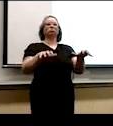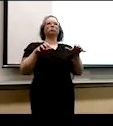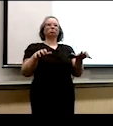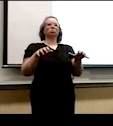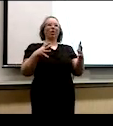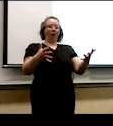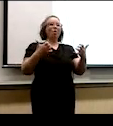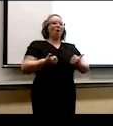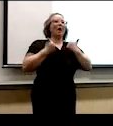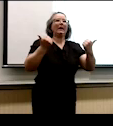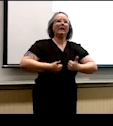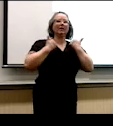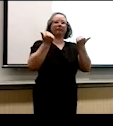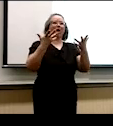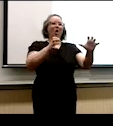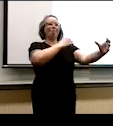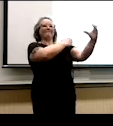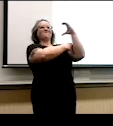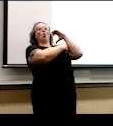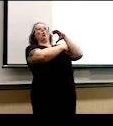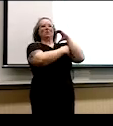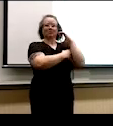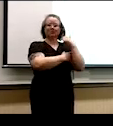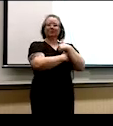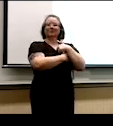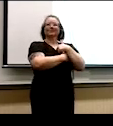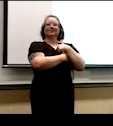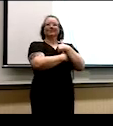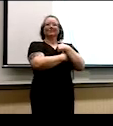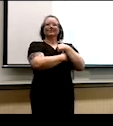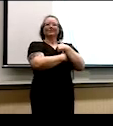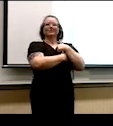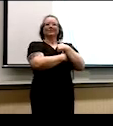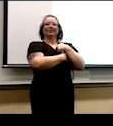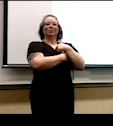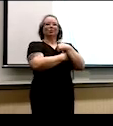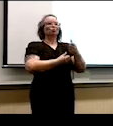A topic for another day. Next year's presentation.